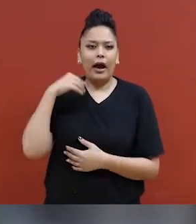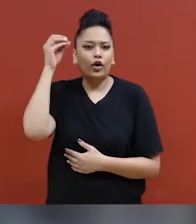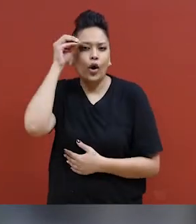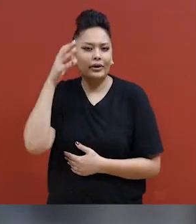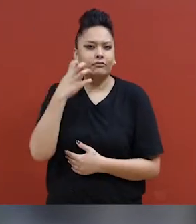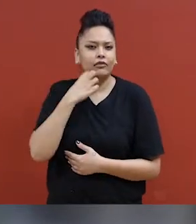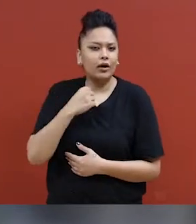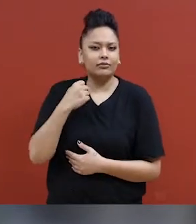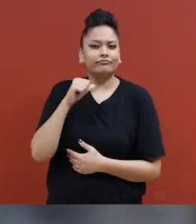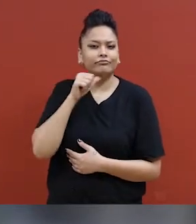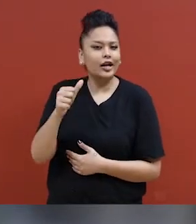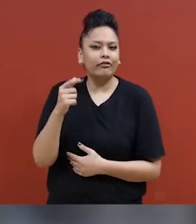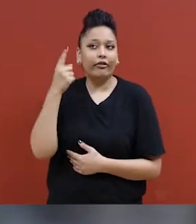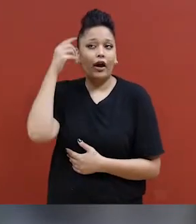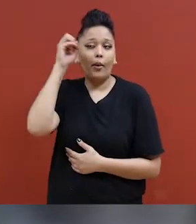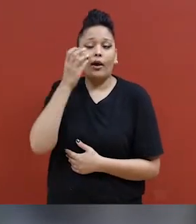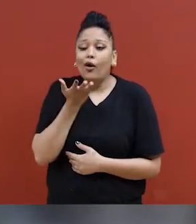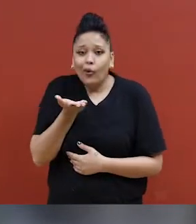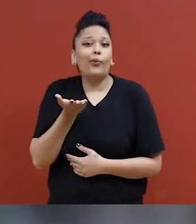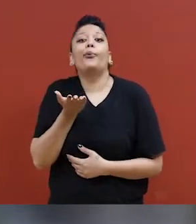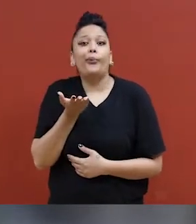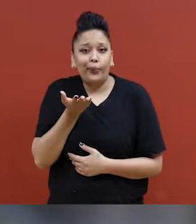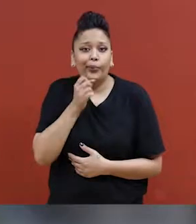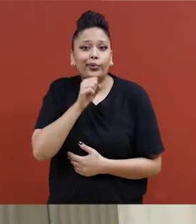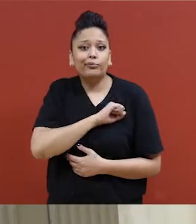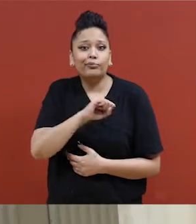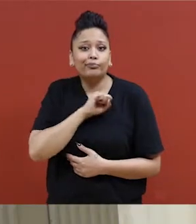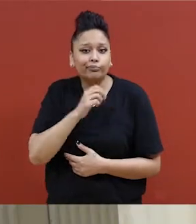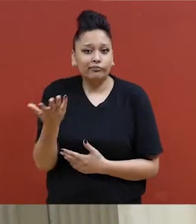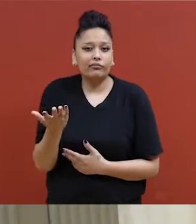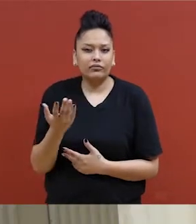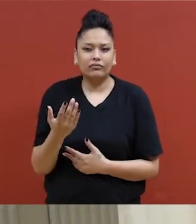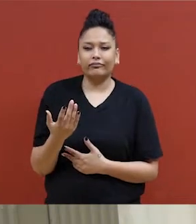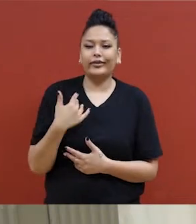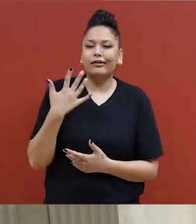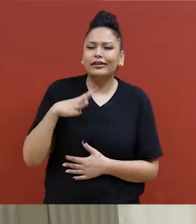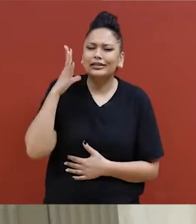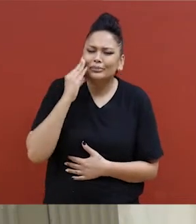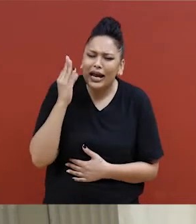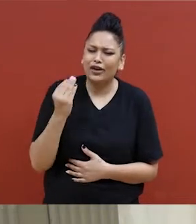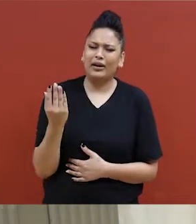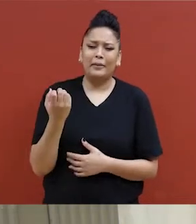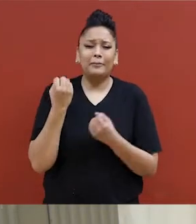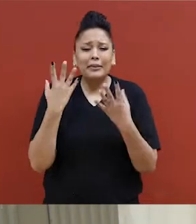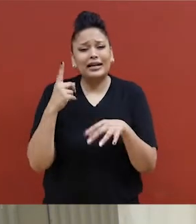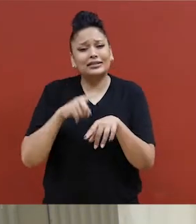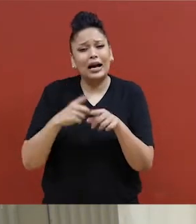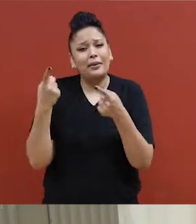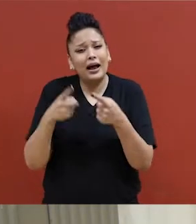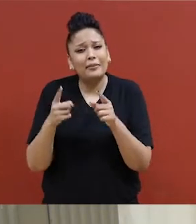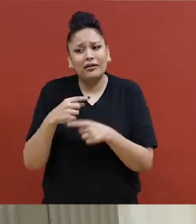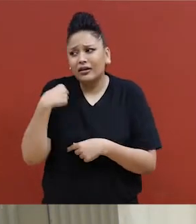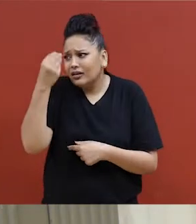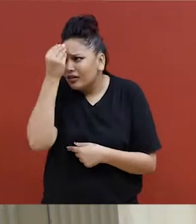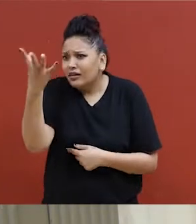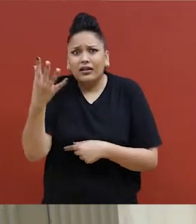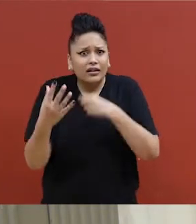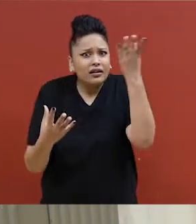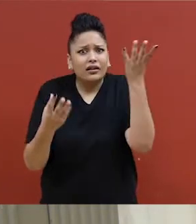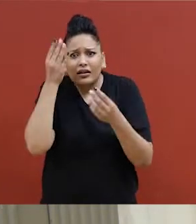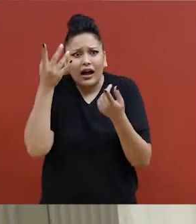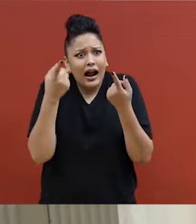opinion, or that your opinion doesn't matter. And I have had that experience numerous